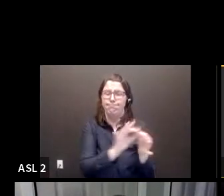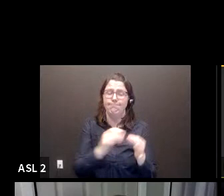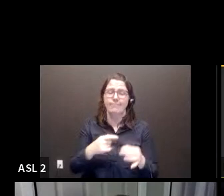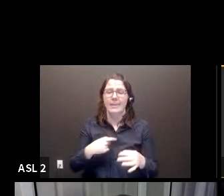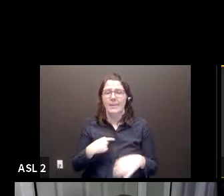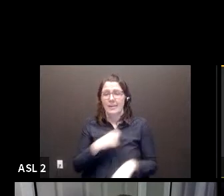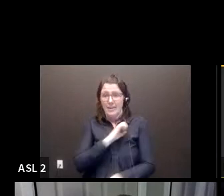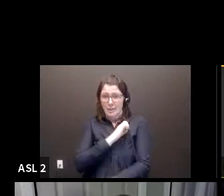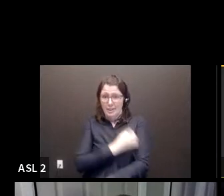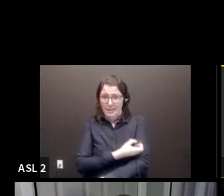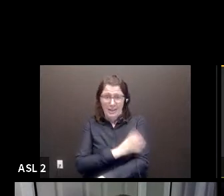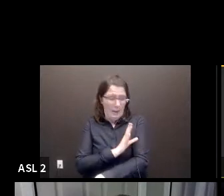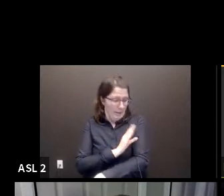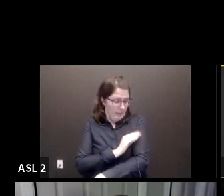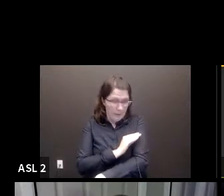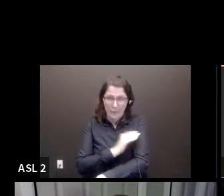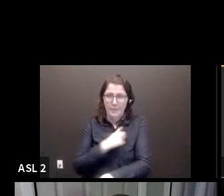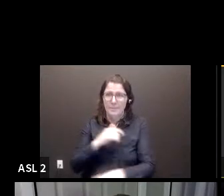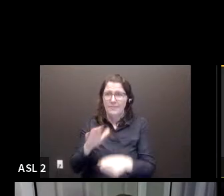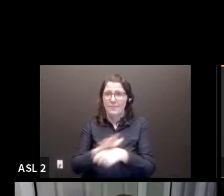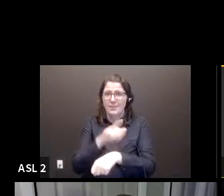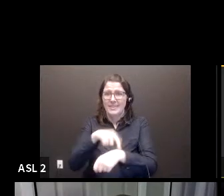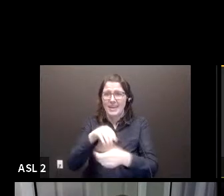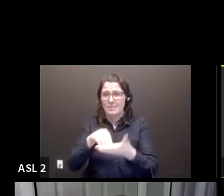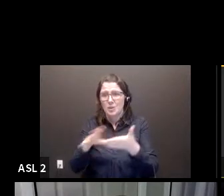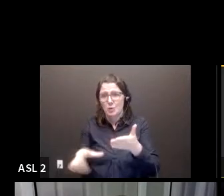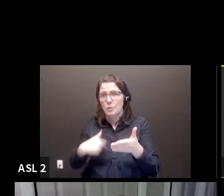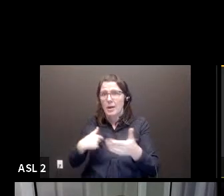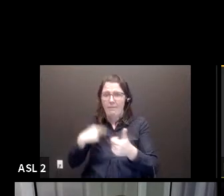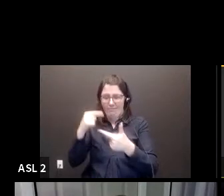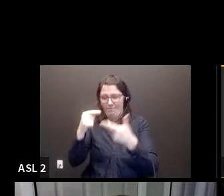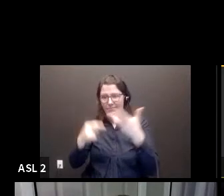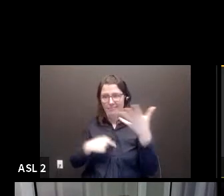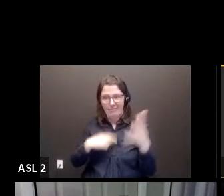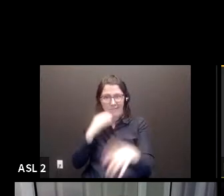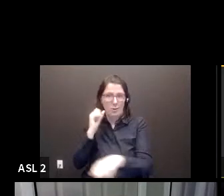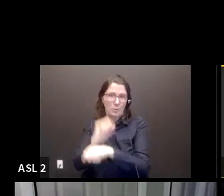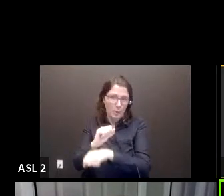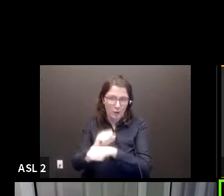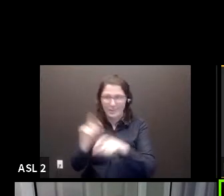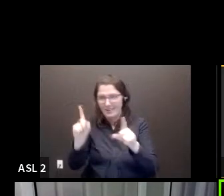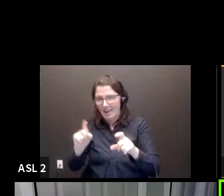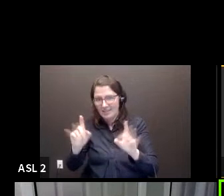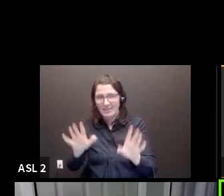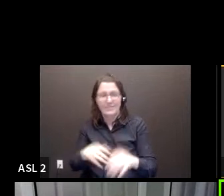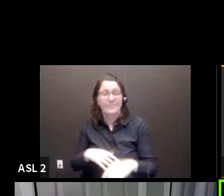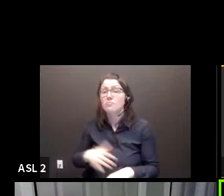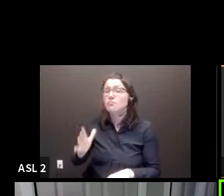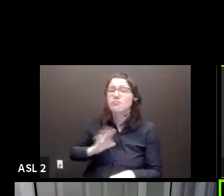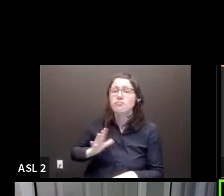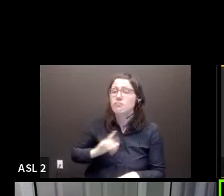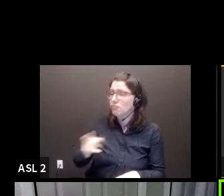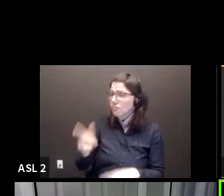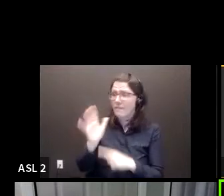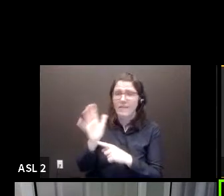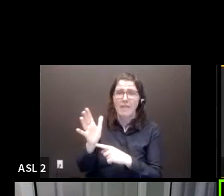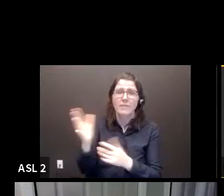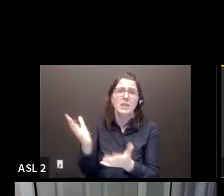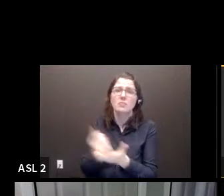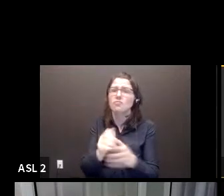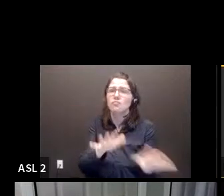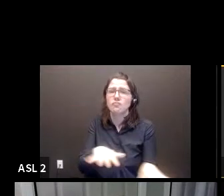i have like three classes today and a bunch of assignments so i do apologize that's great well he has five minutes so please yeah no i'm